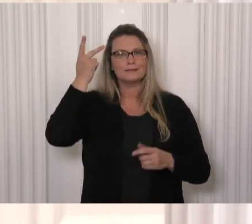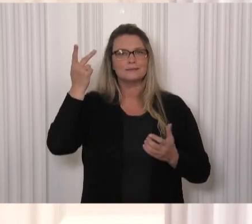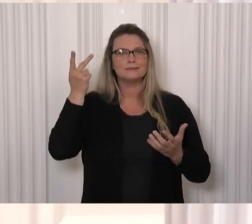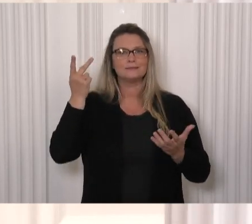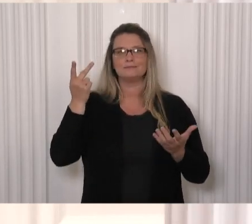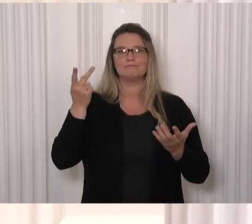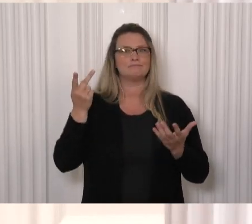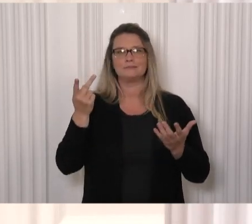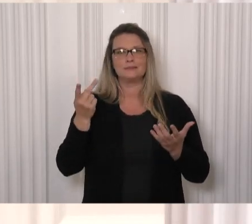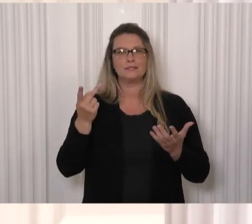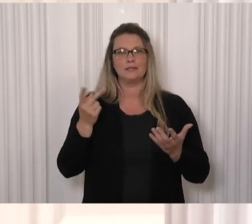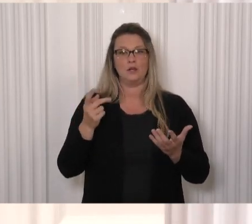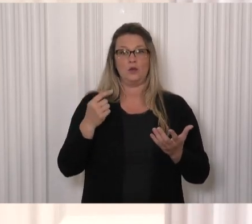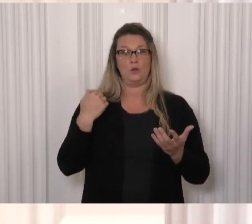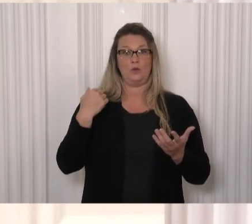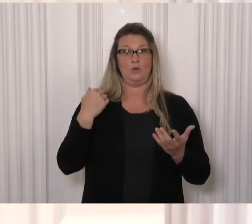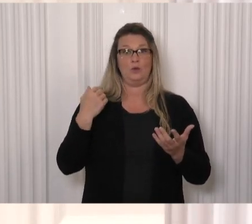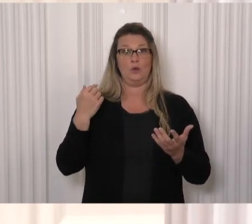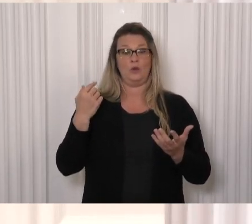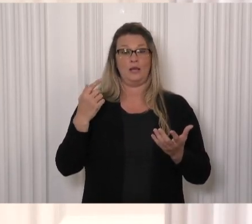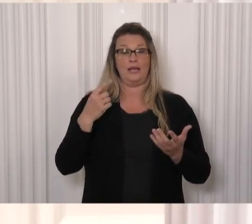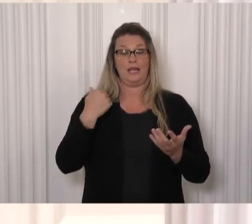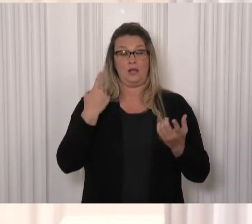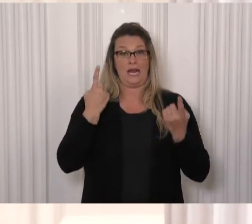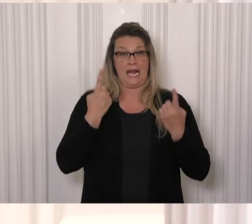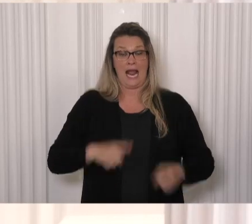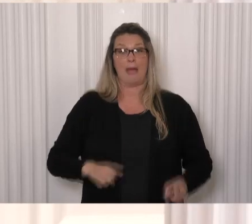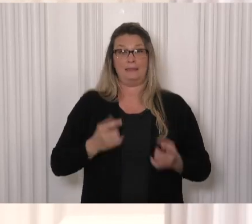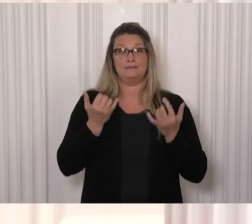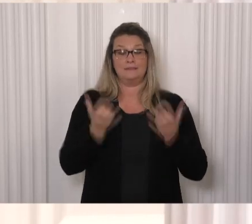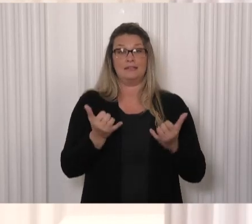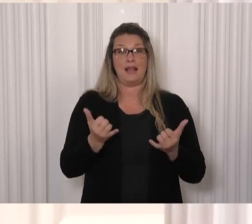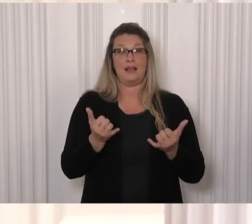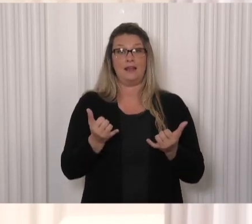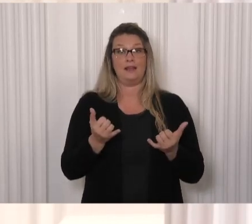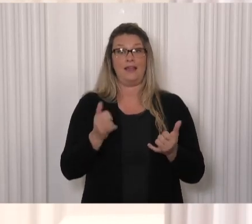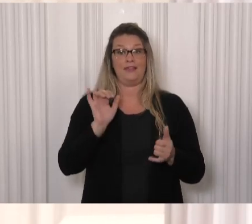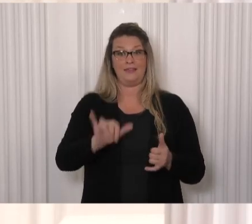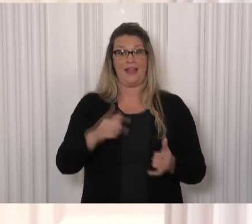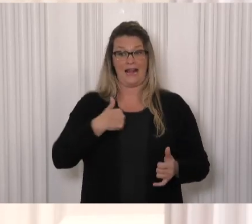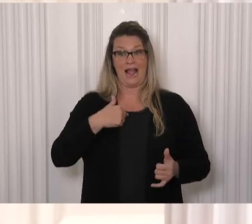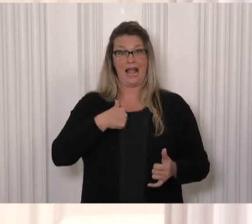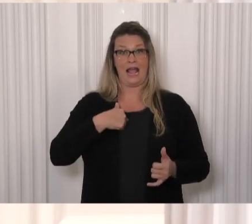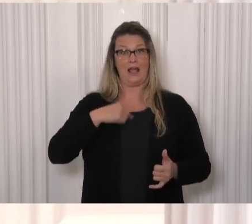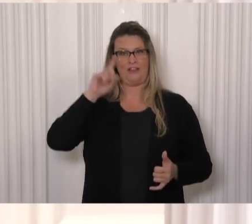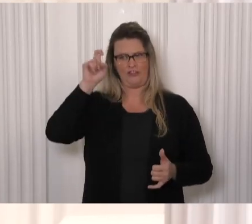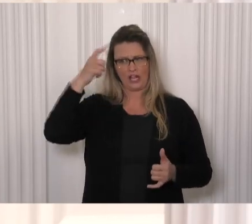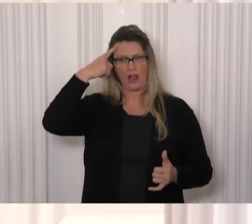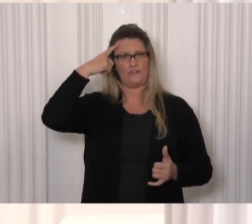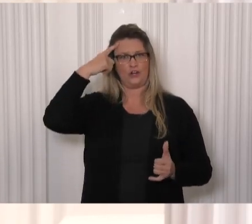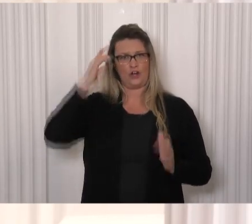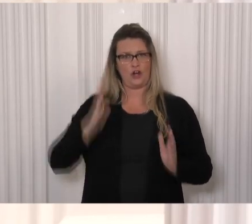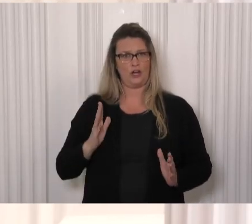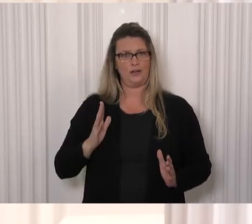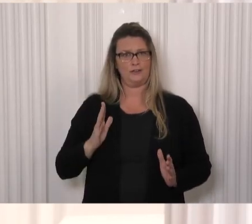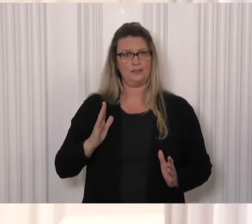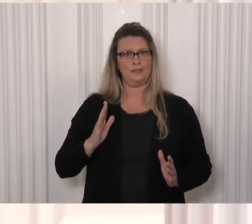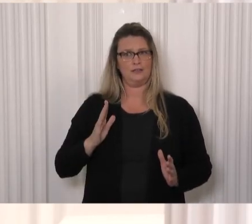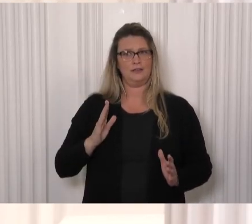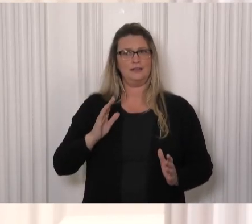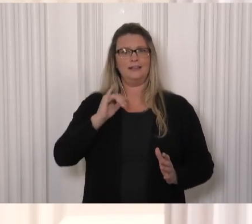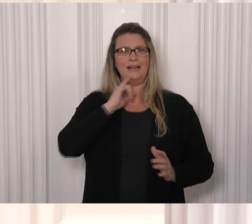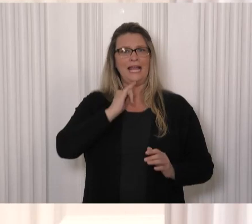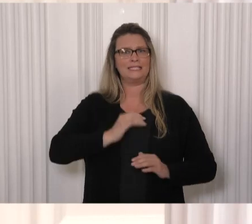this. It was brought out earlier today that the governor is what's holding